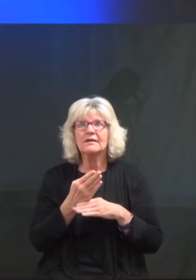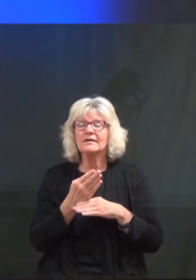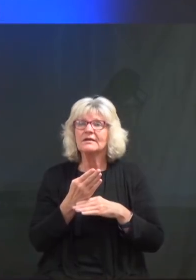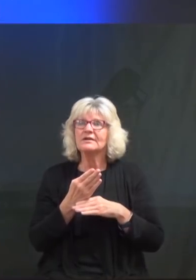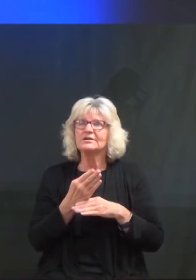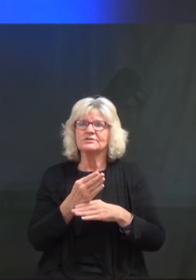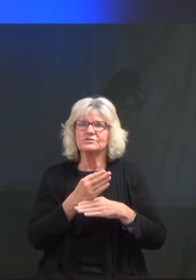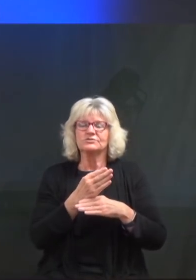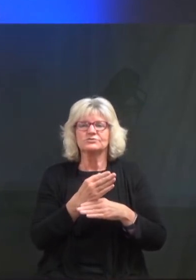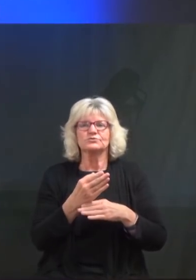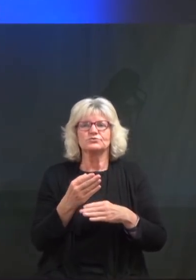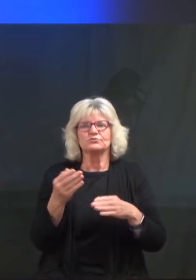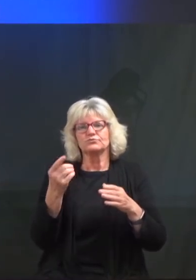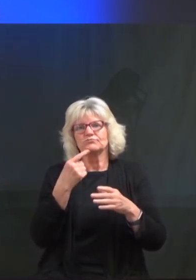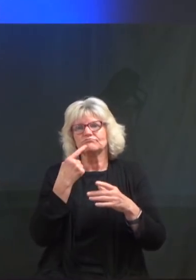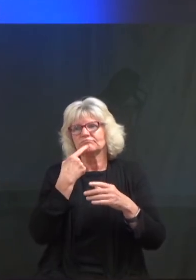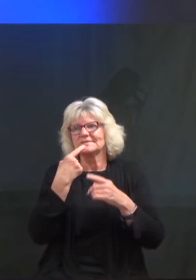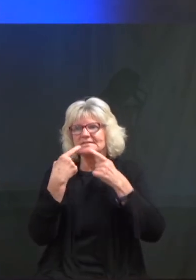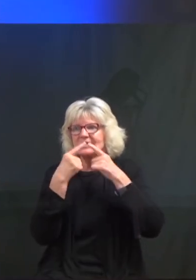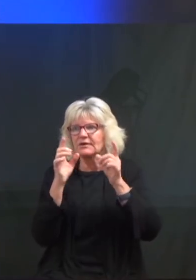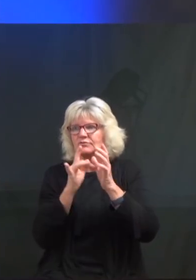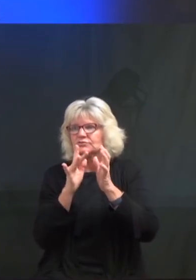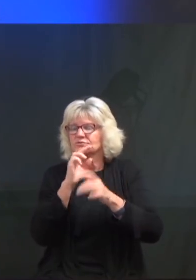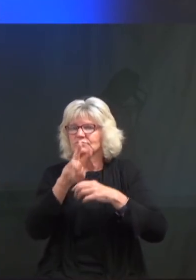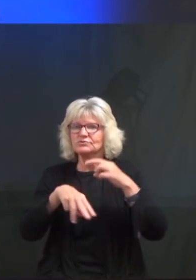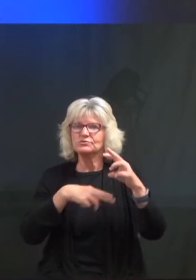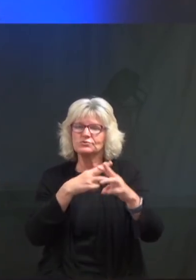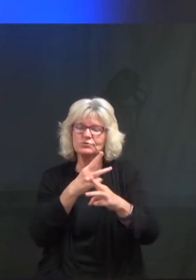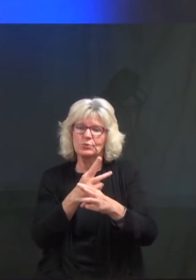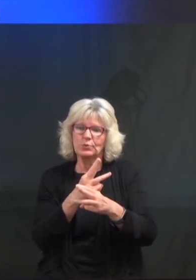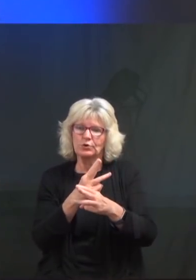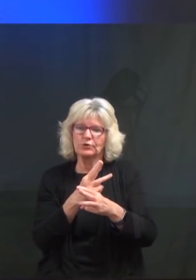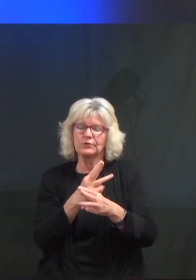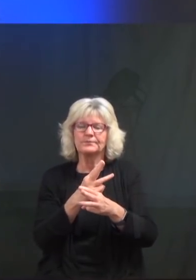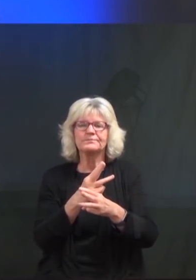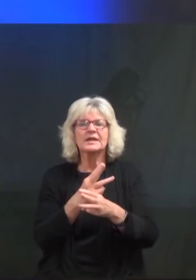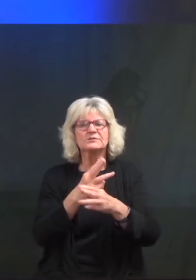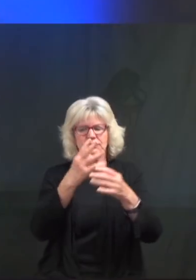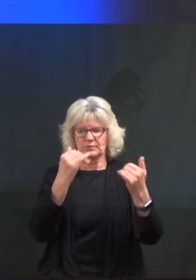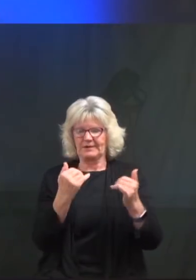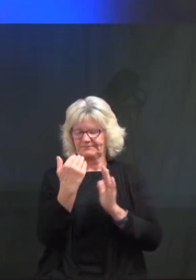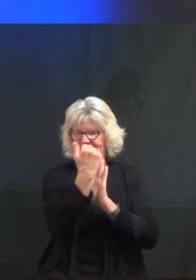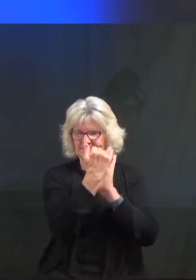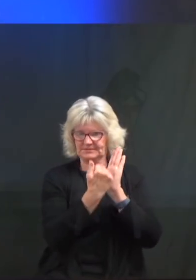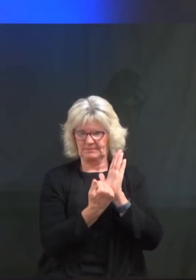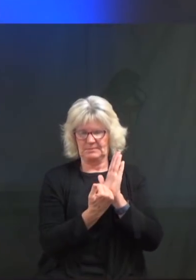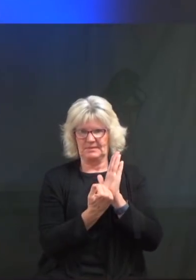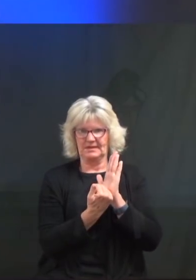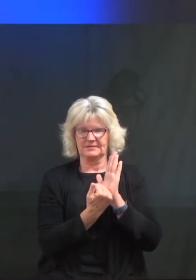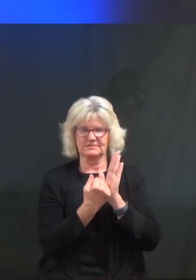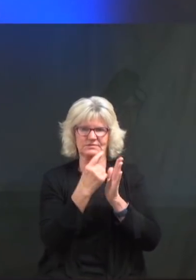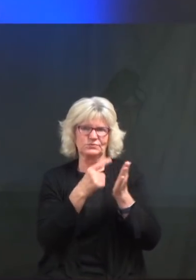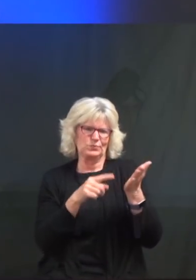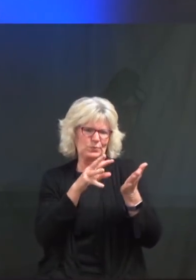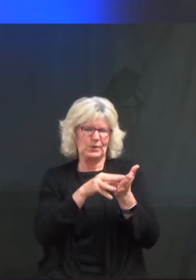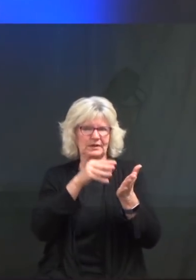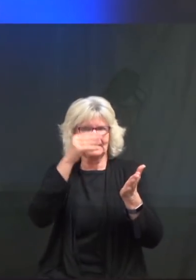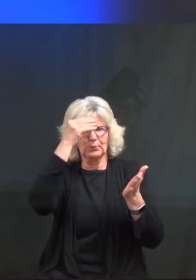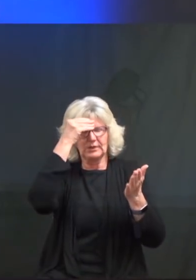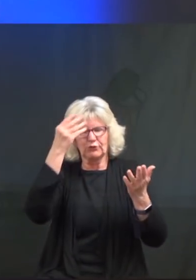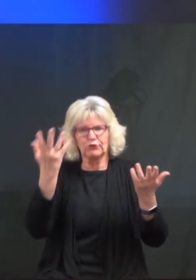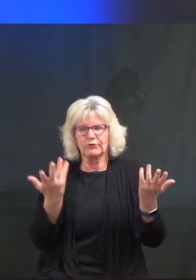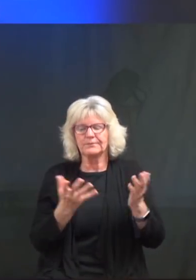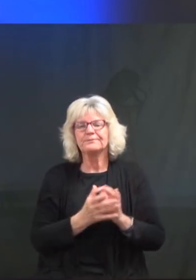Reading through here, there are some lessons that I learned, and so I want you to pull those up in your notes there. What lessons can we learn from